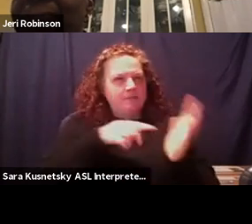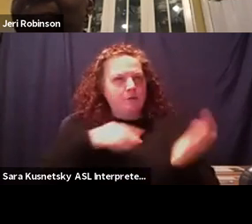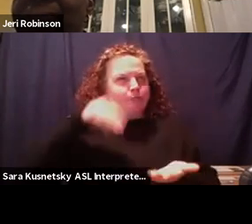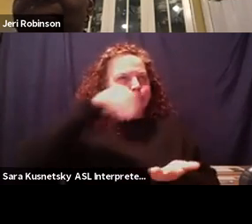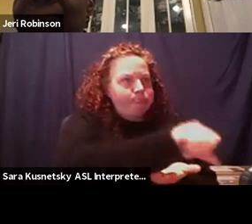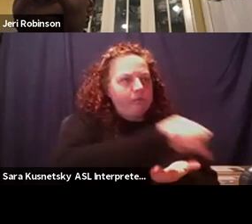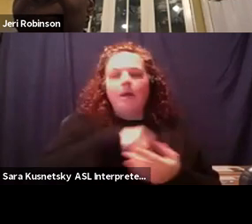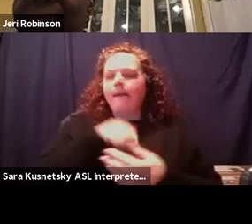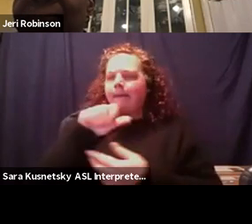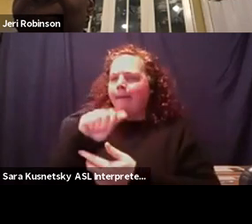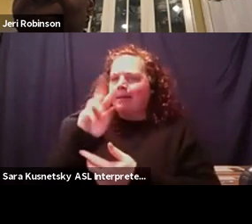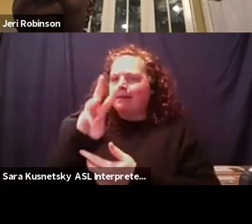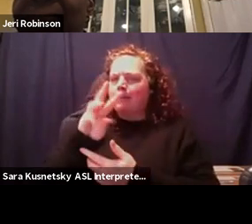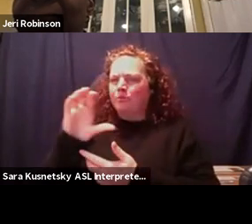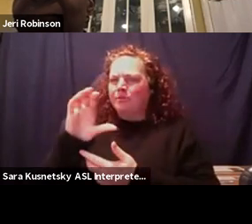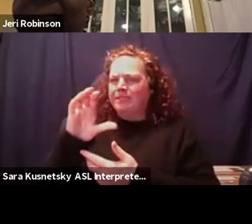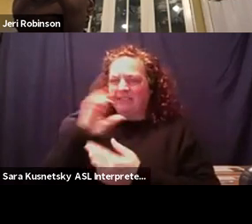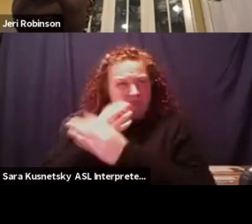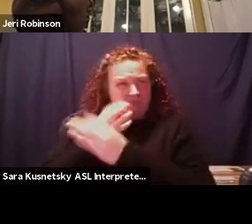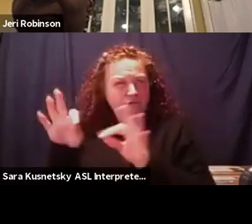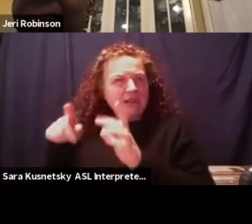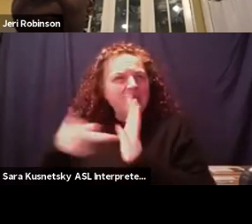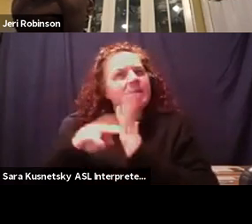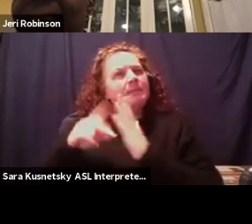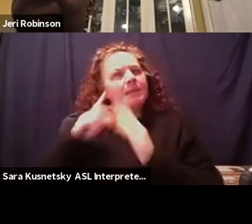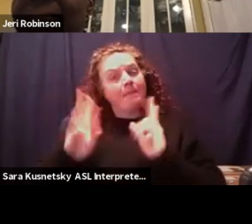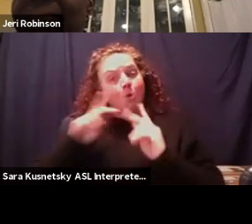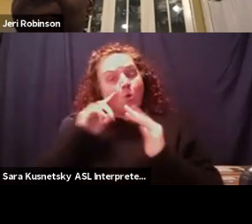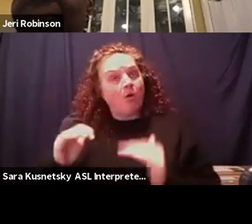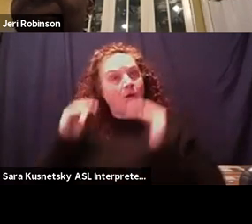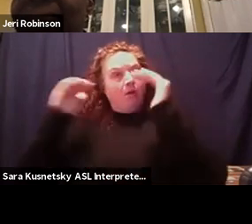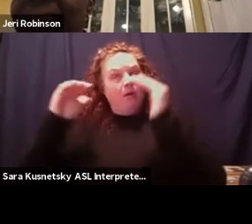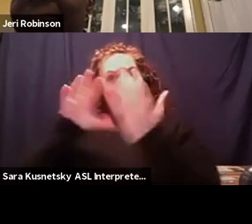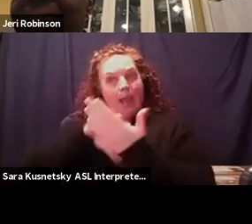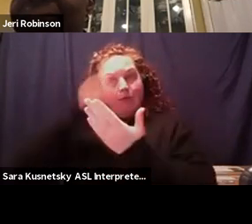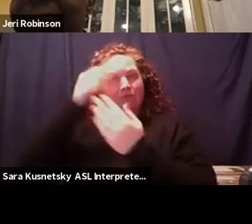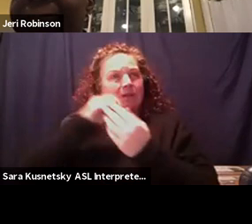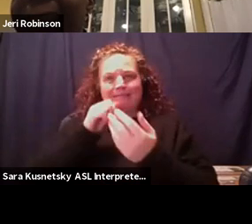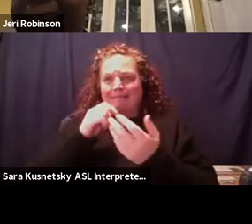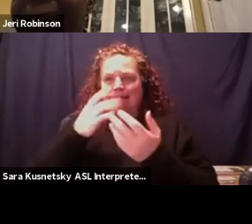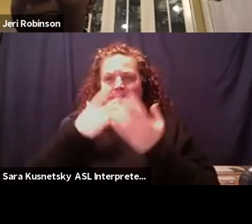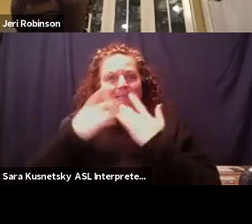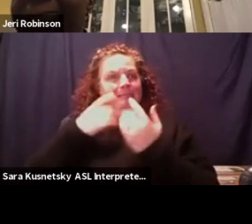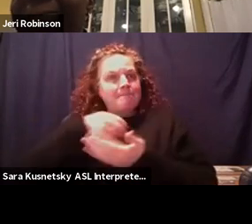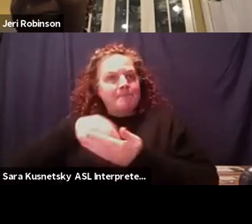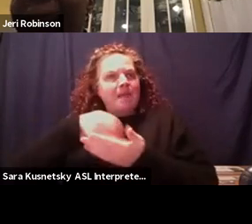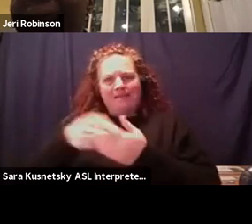free. So for people that want to be in a high learners class but do not have the money, AWC is perfect.